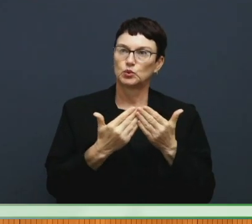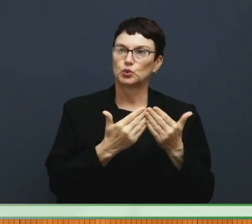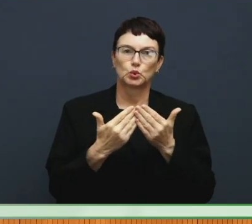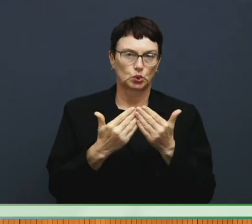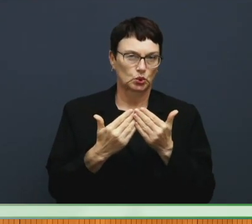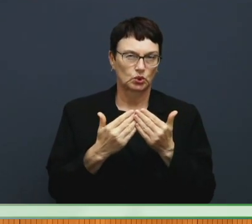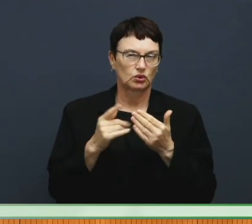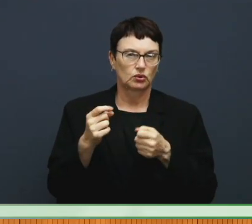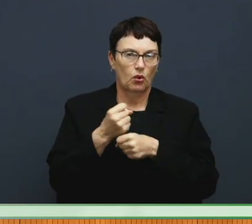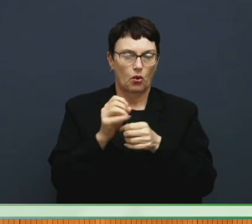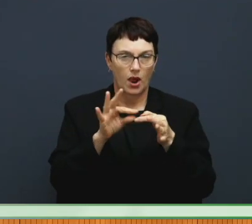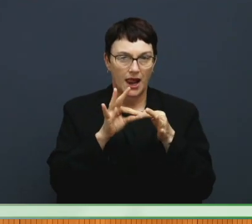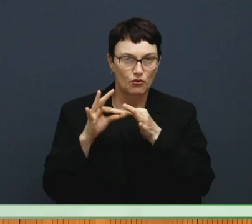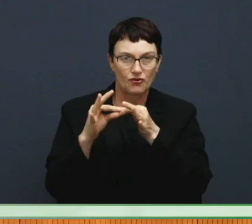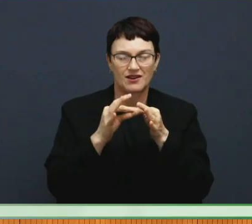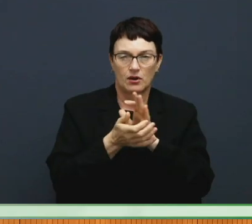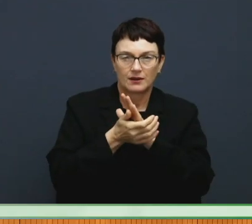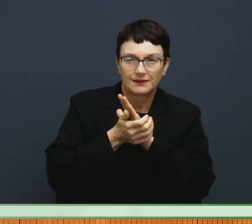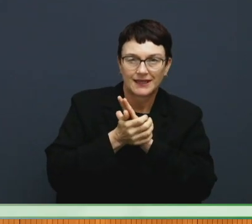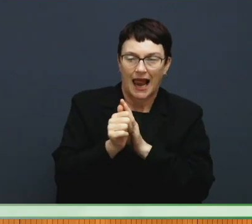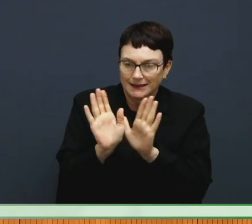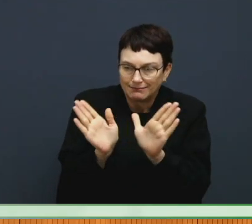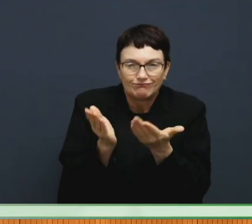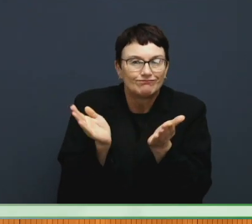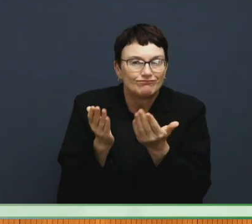collaborative talent cultivation, and received